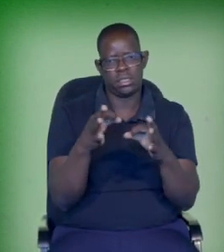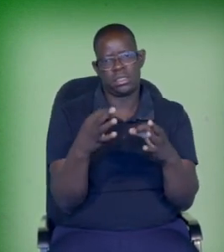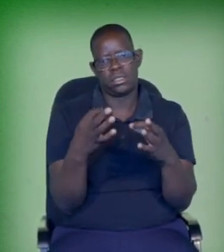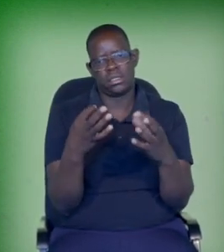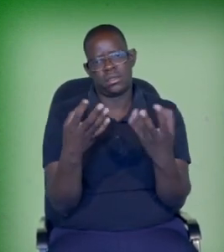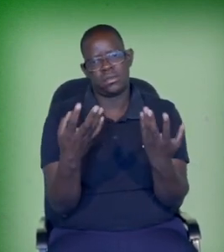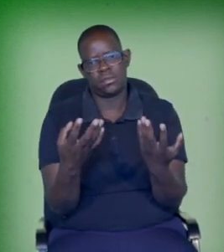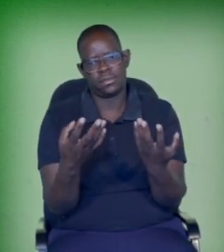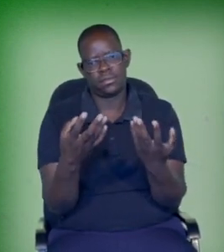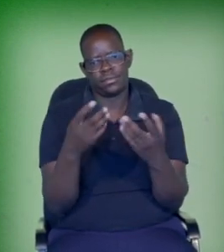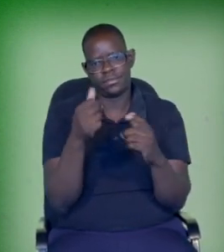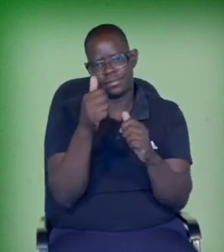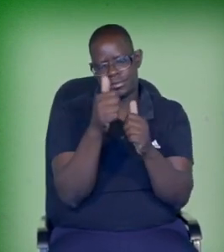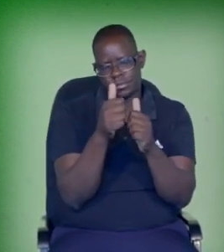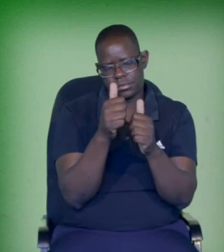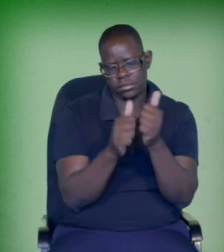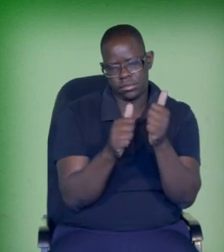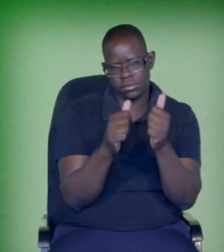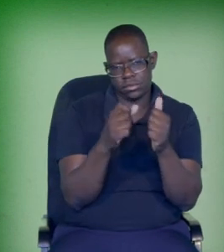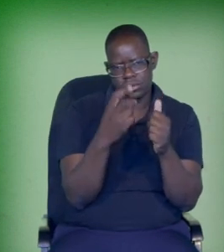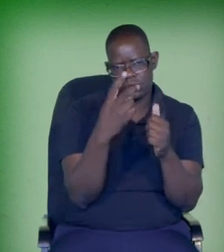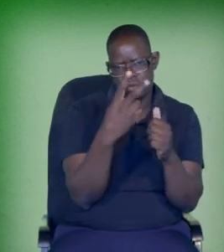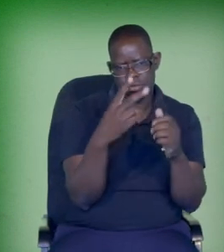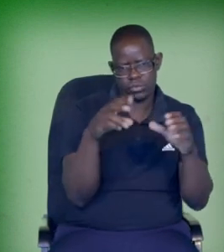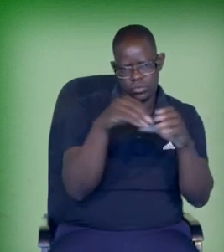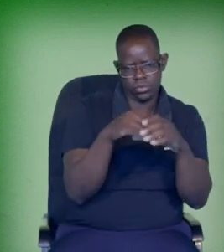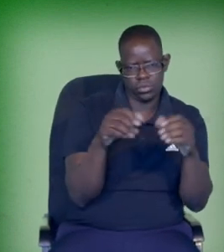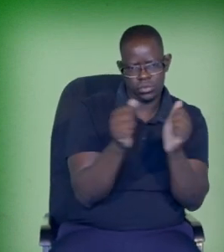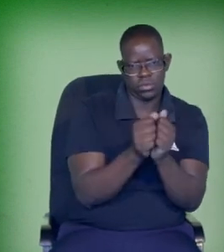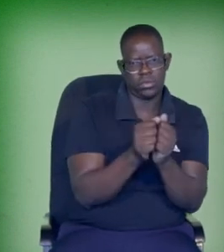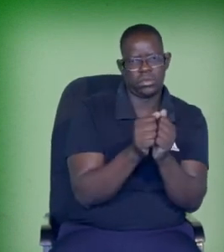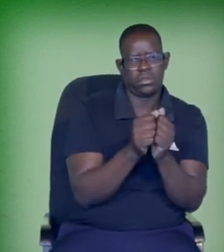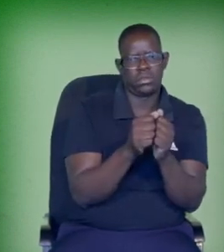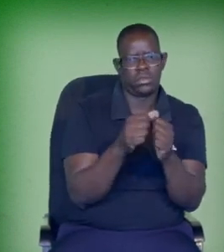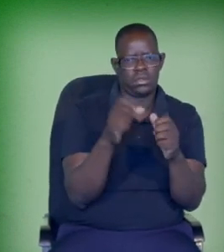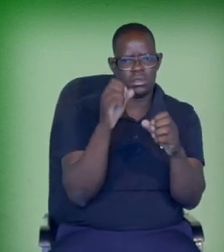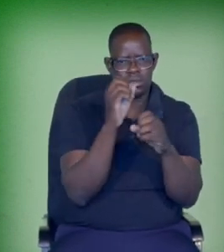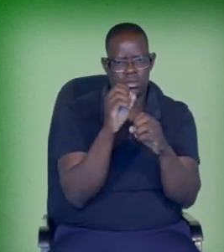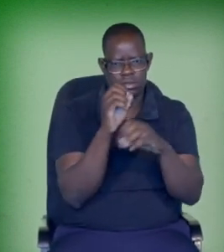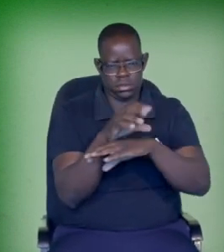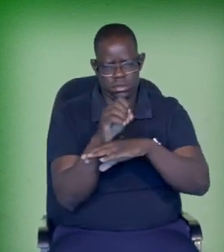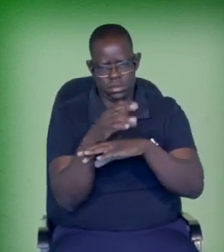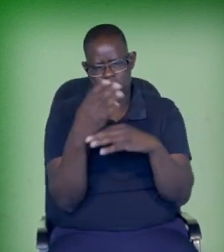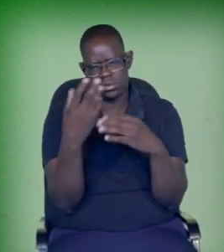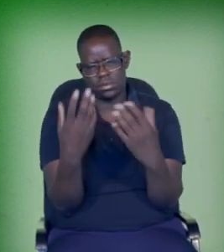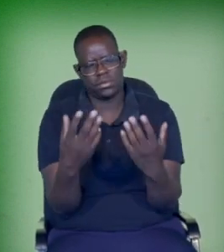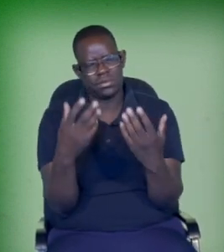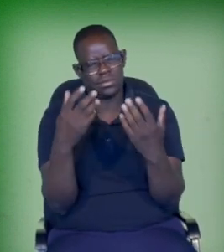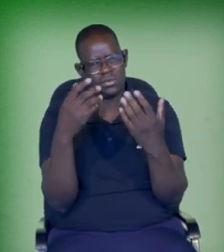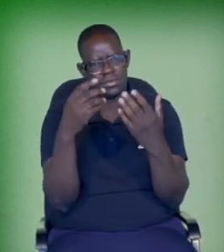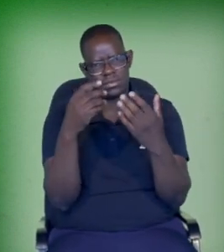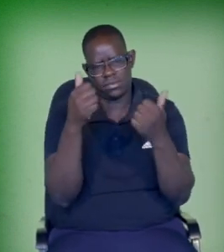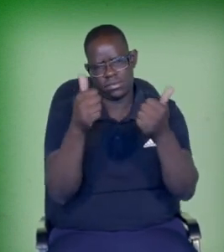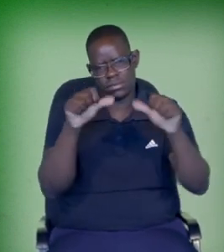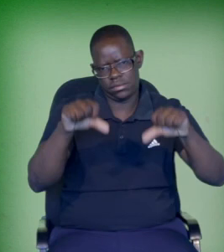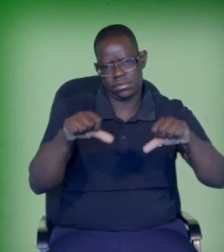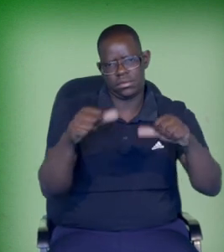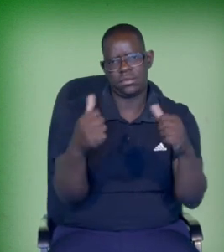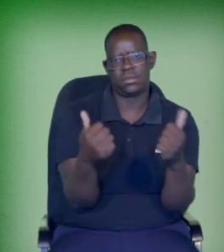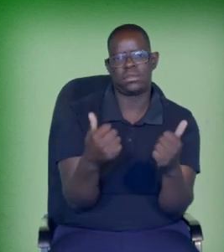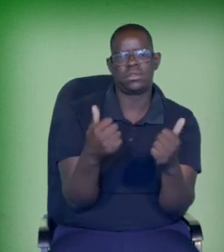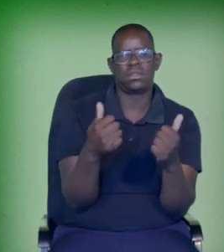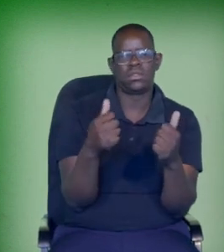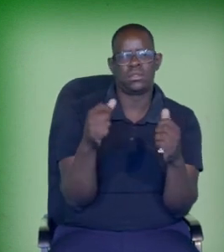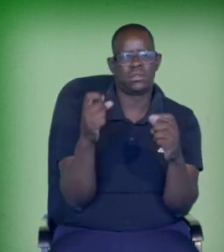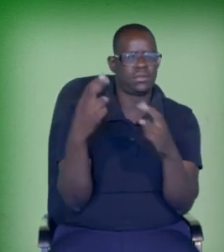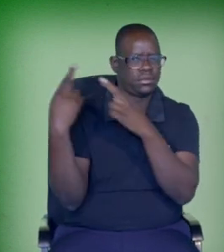shareholders. The private limited company is a form of ownership which gives the advantages of limited liability. Shareholders are not